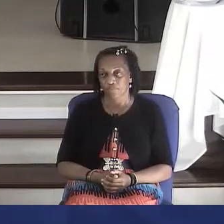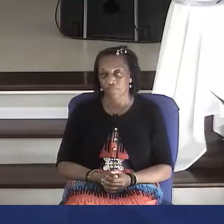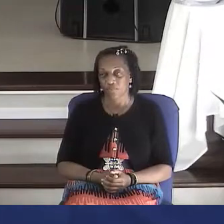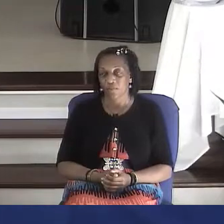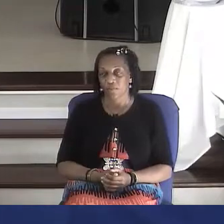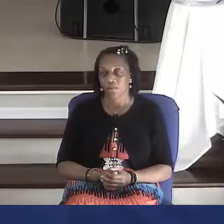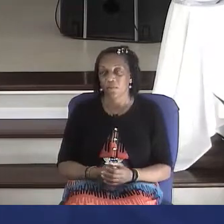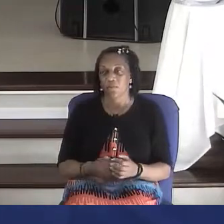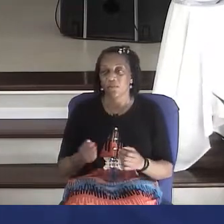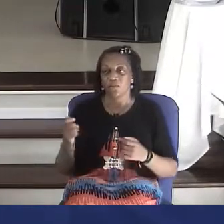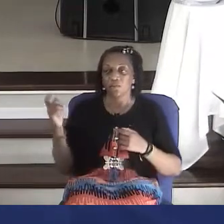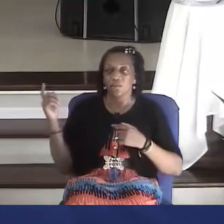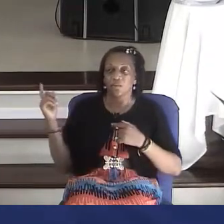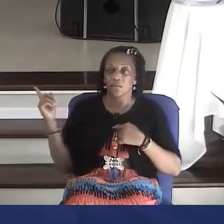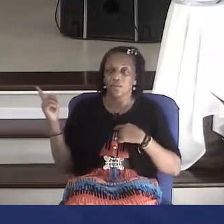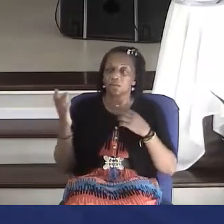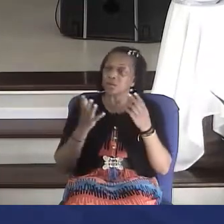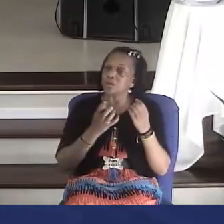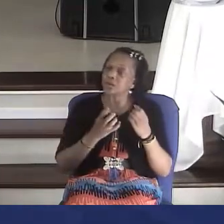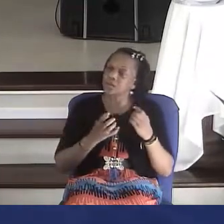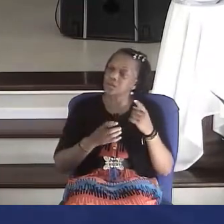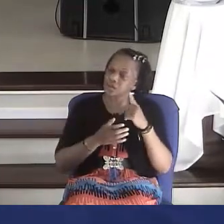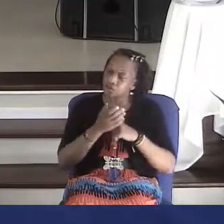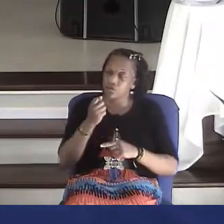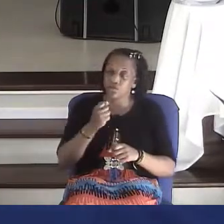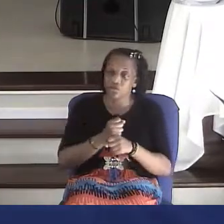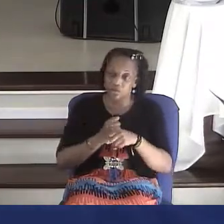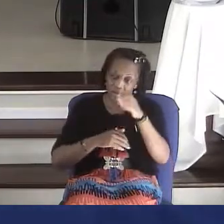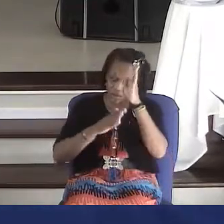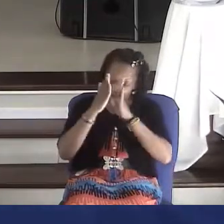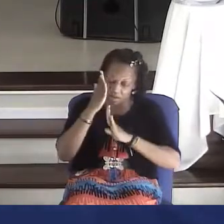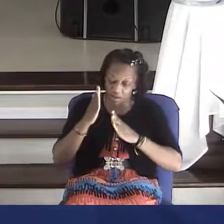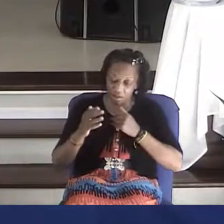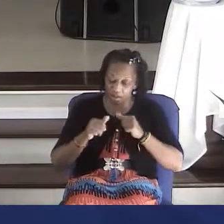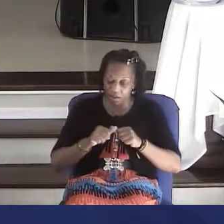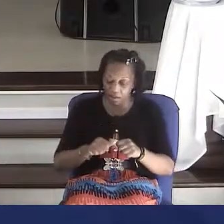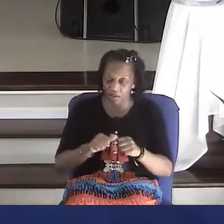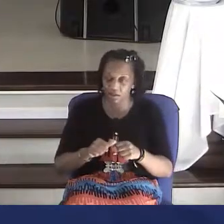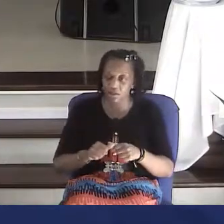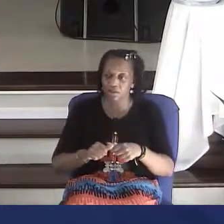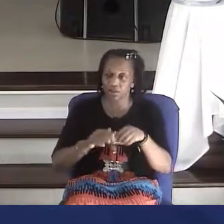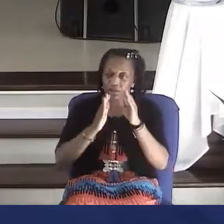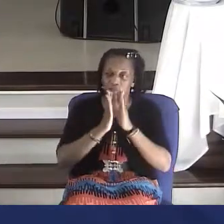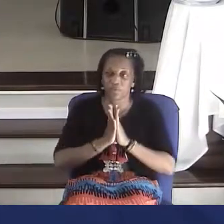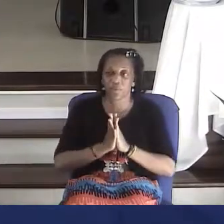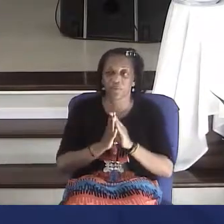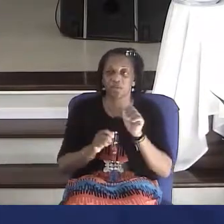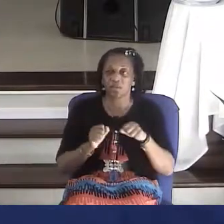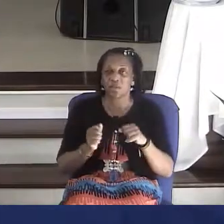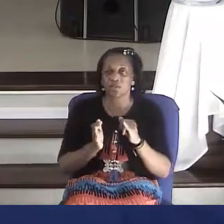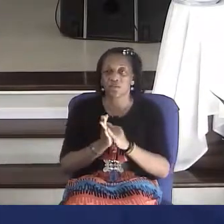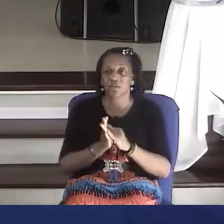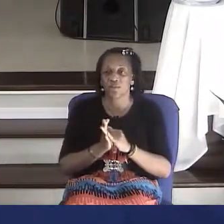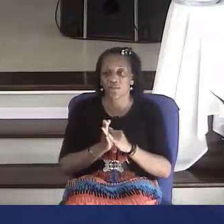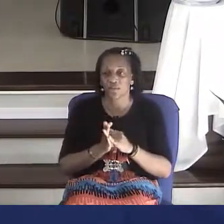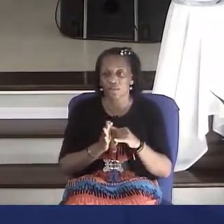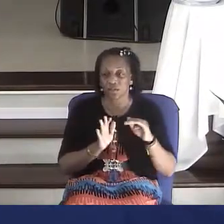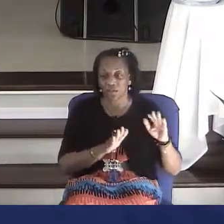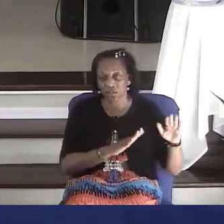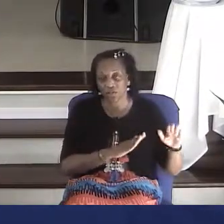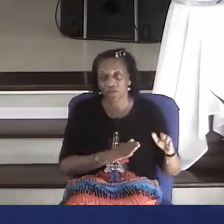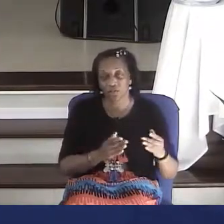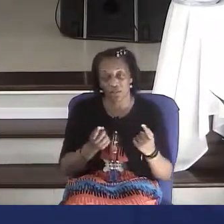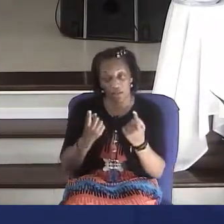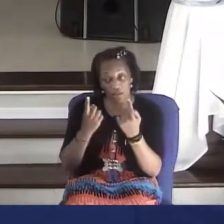end so that the children can come and meet in the house of the Lord. God is spirit, and those who worship him must worship